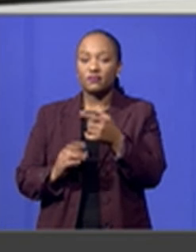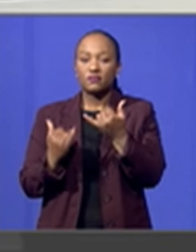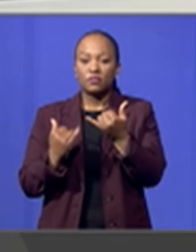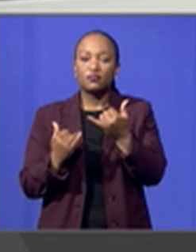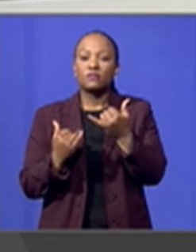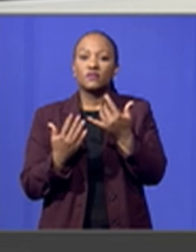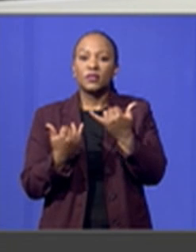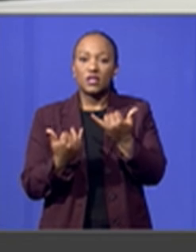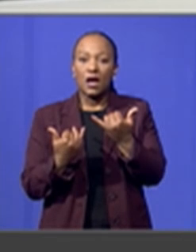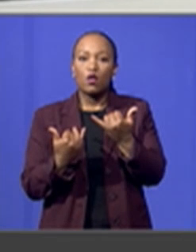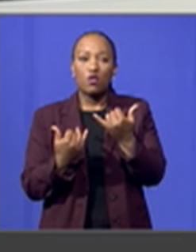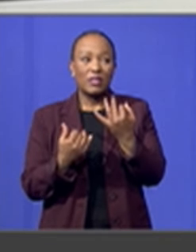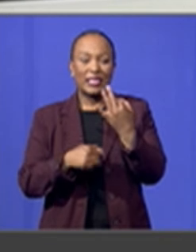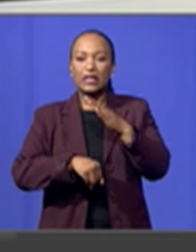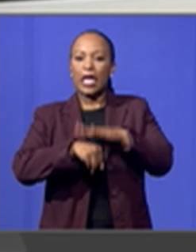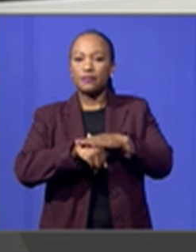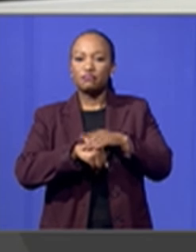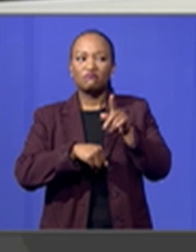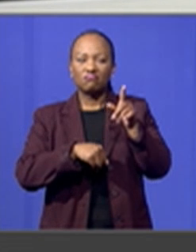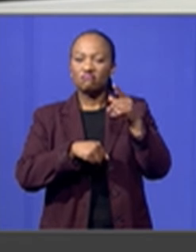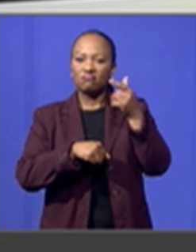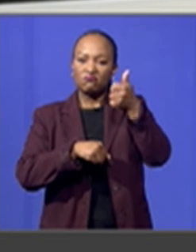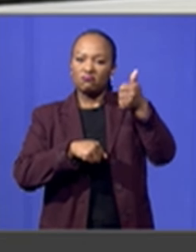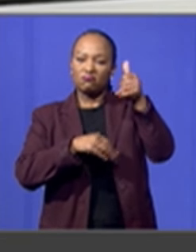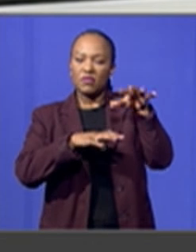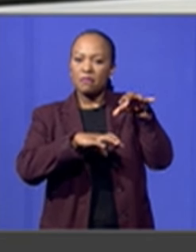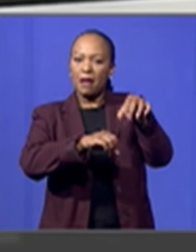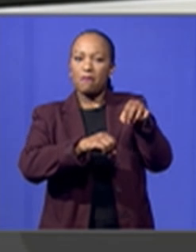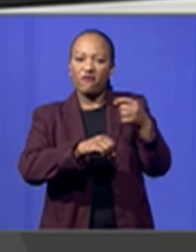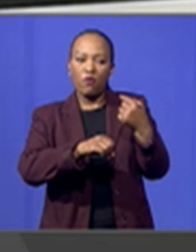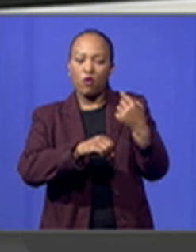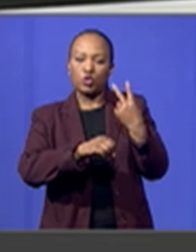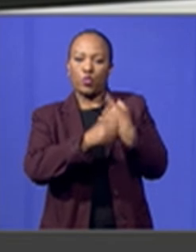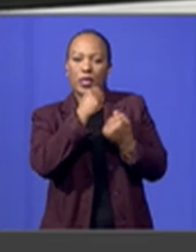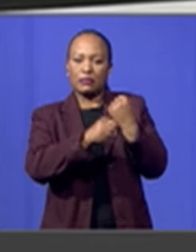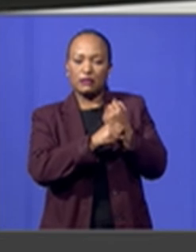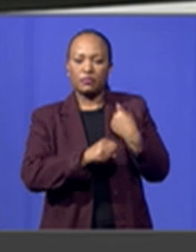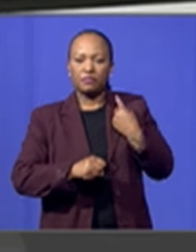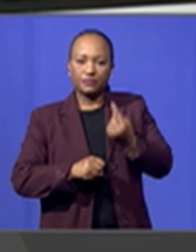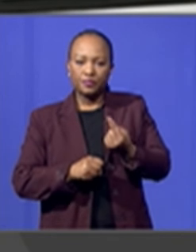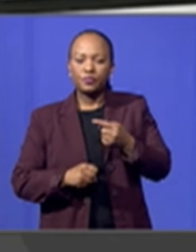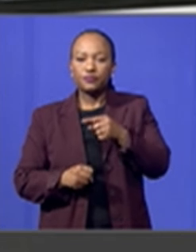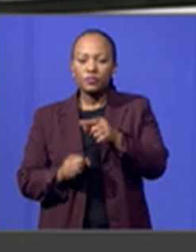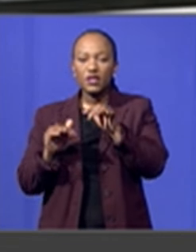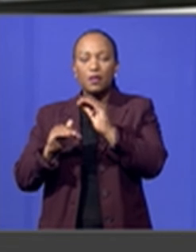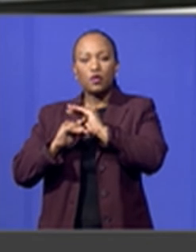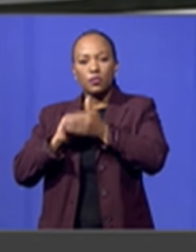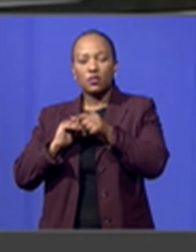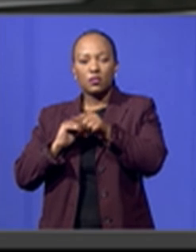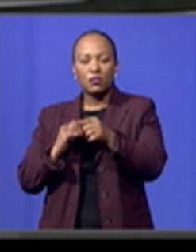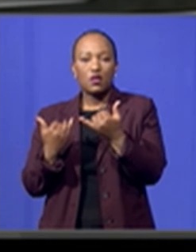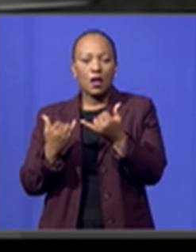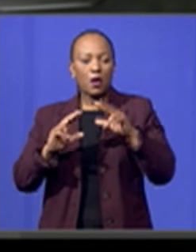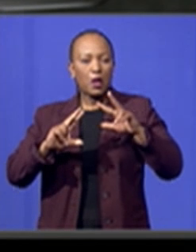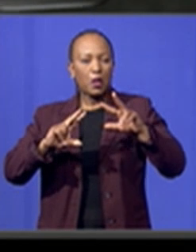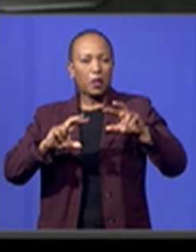tsamaisong ya puso makgetlo a le mararo mo dingwageng di le 8 tse di fetileng. Gape kantoro ya mosireletsi wa setšhaba e fitlheletse fa